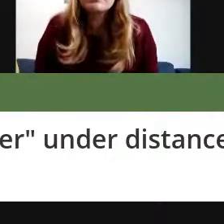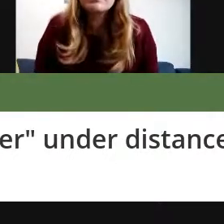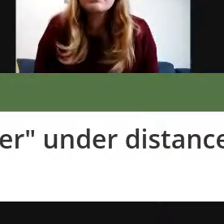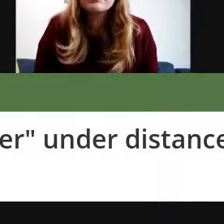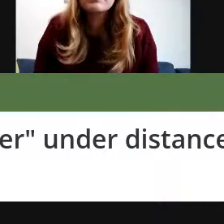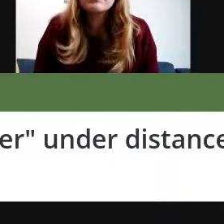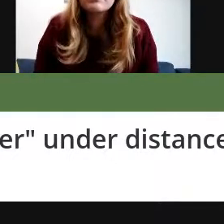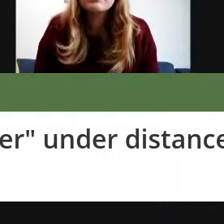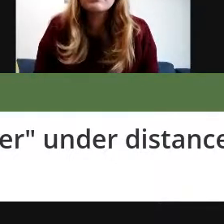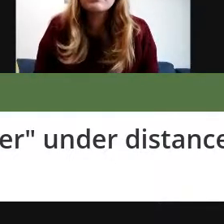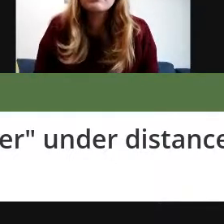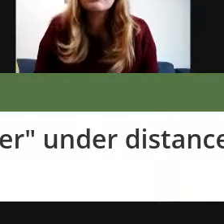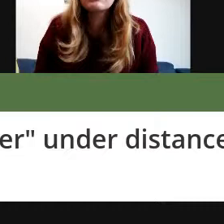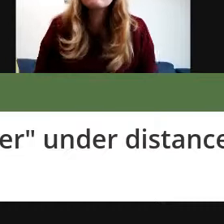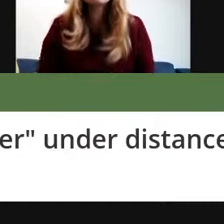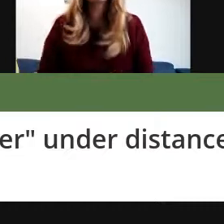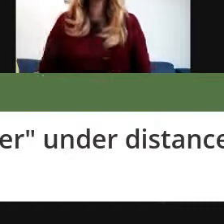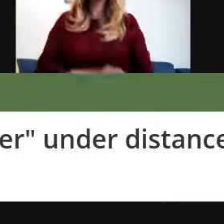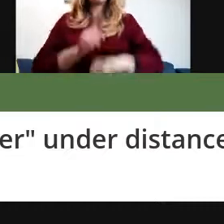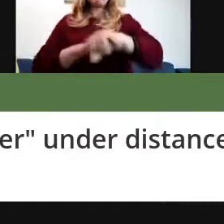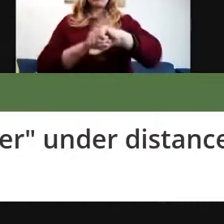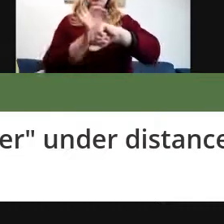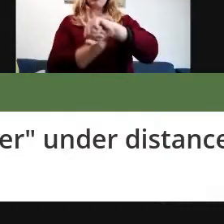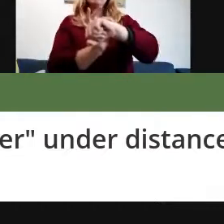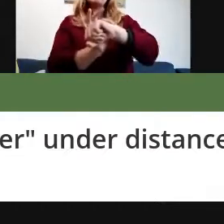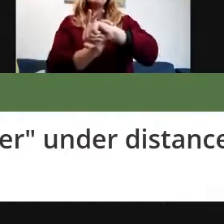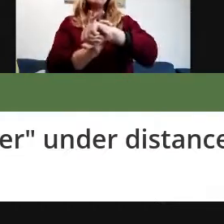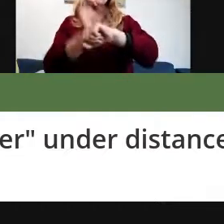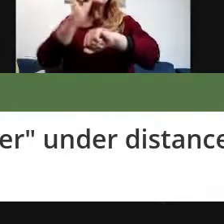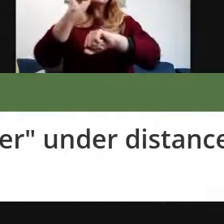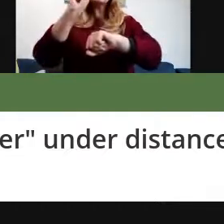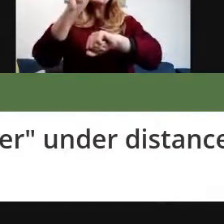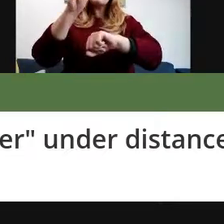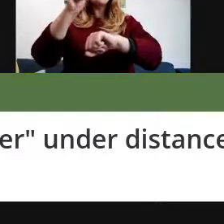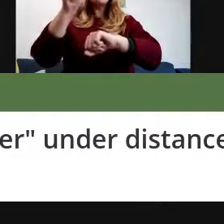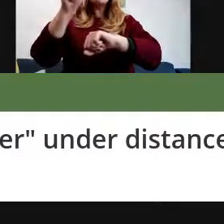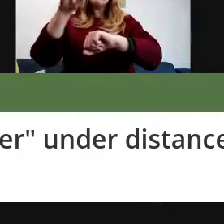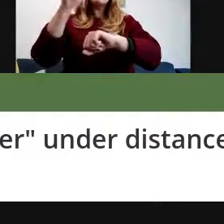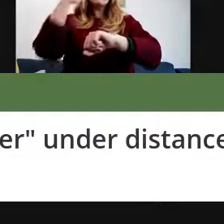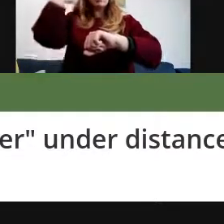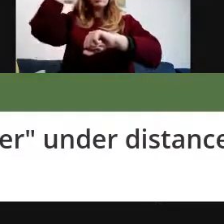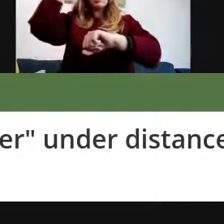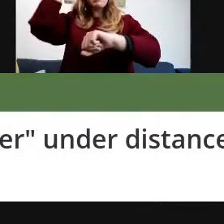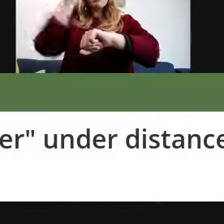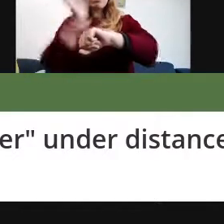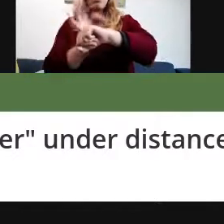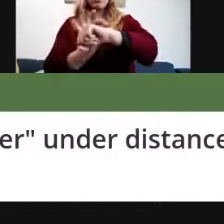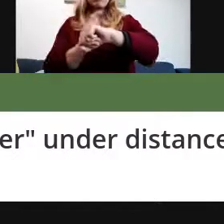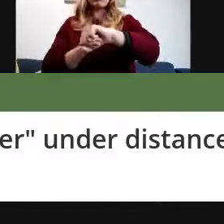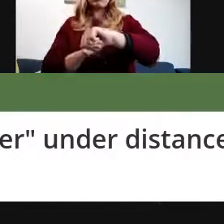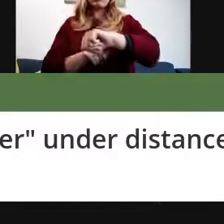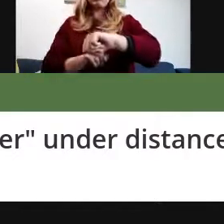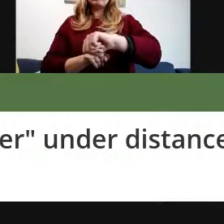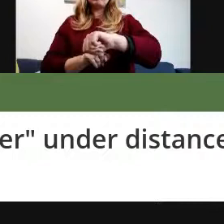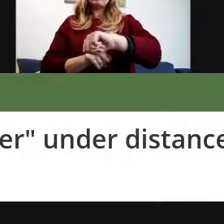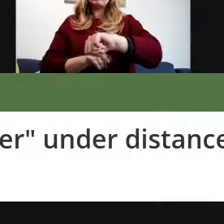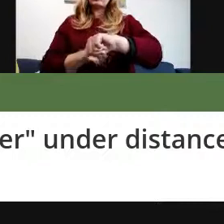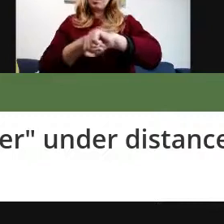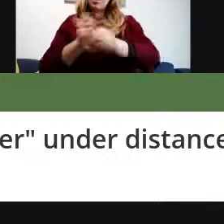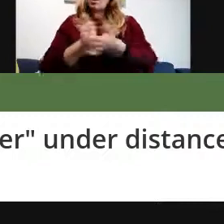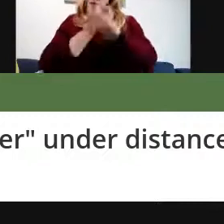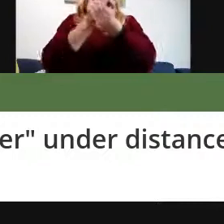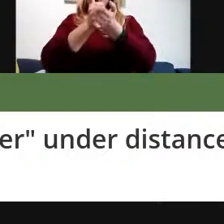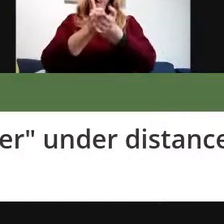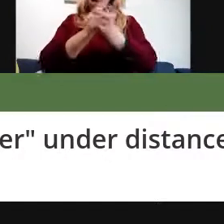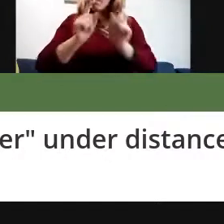says, does a smartwatch count as other under distance measuring devices?